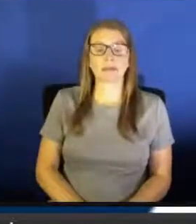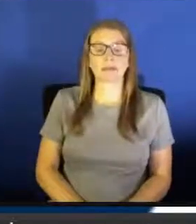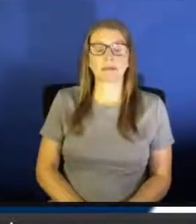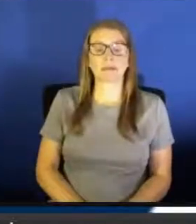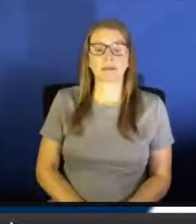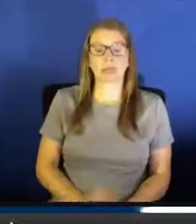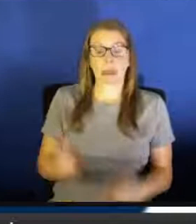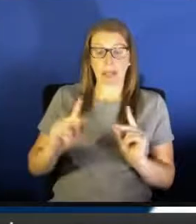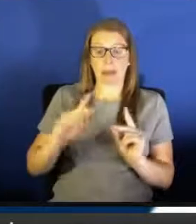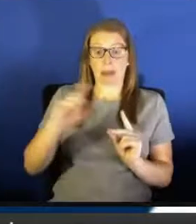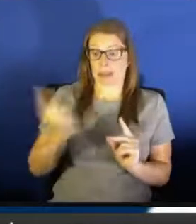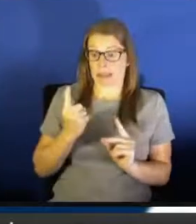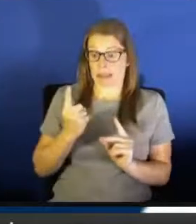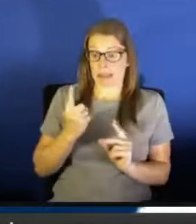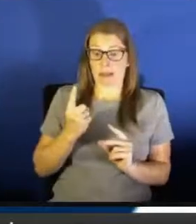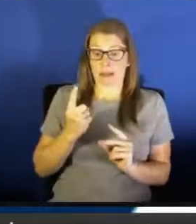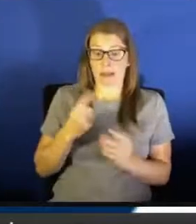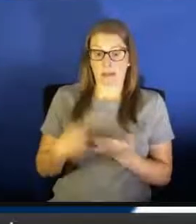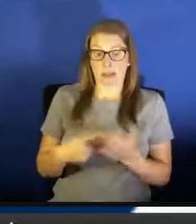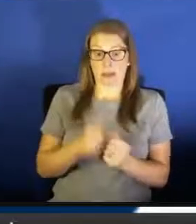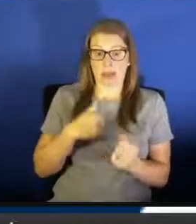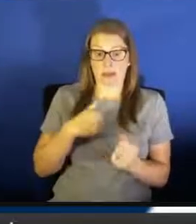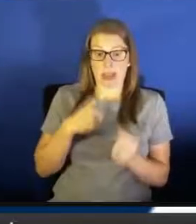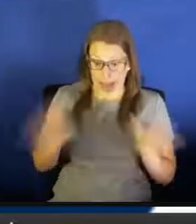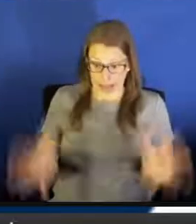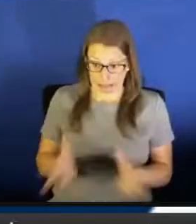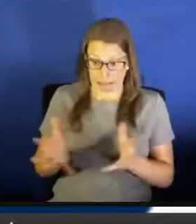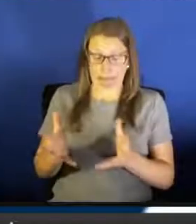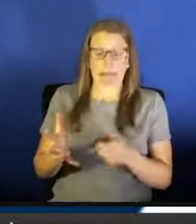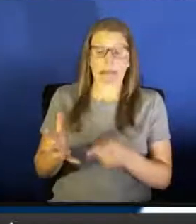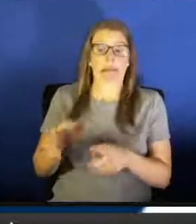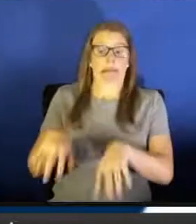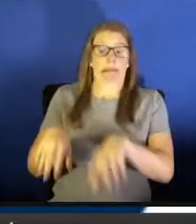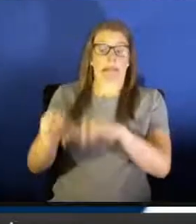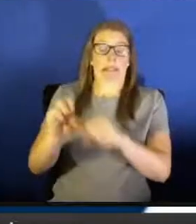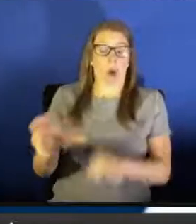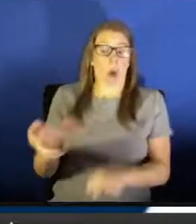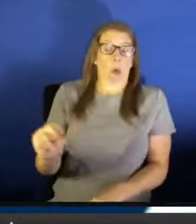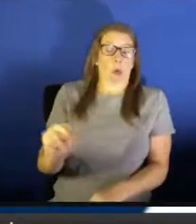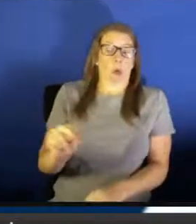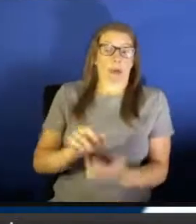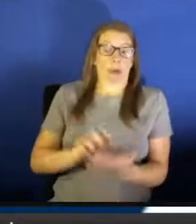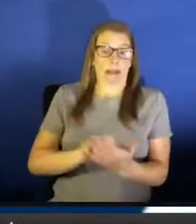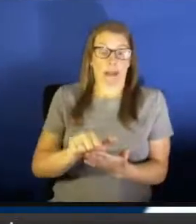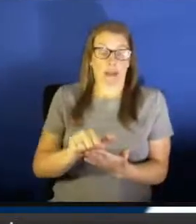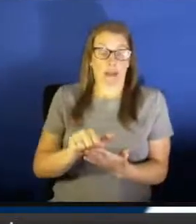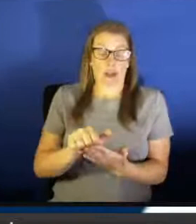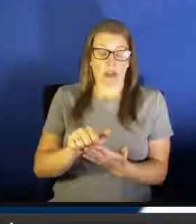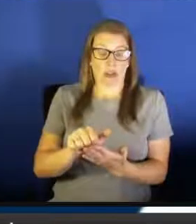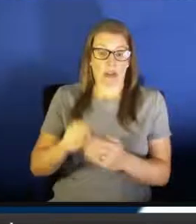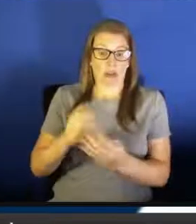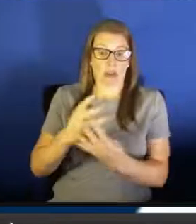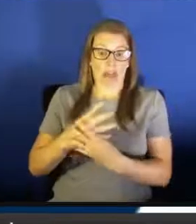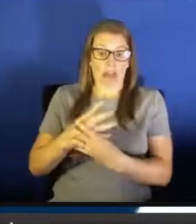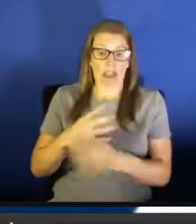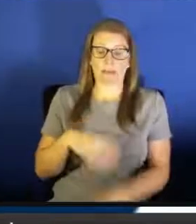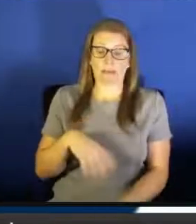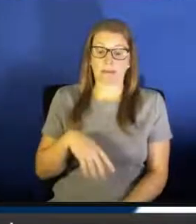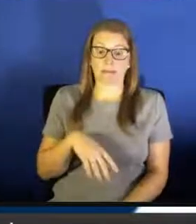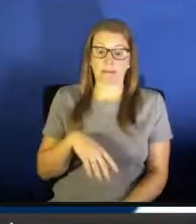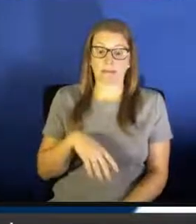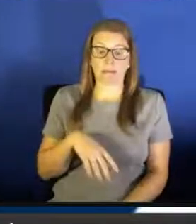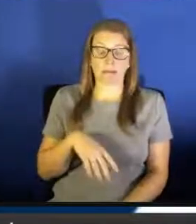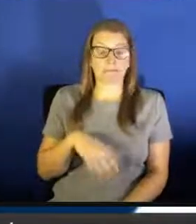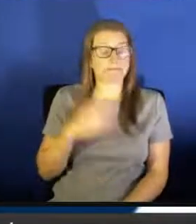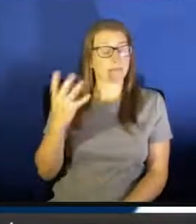folks come to see me, I encourage their loved ones to get their own cancer screenings, and I've encouraged patients and their loved ones to just give themselves screening amnesty. If it